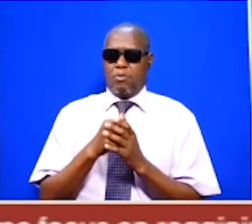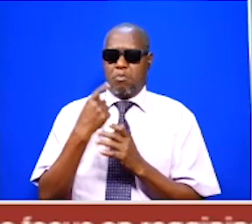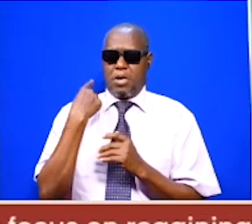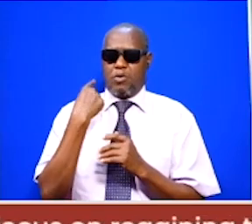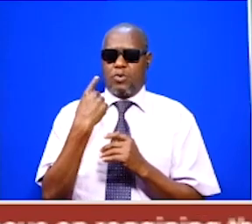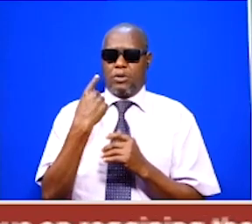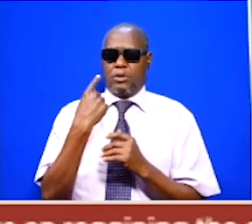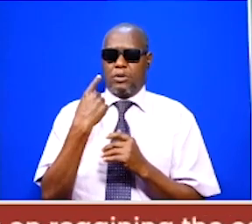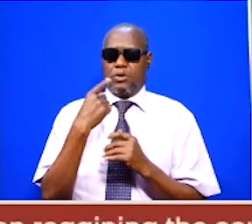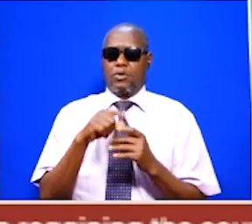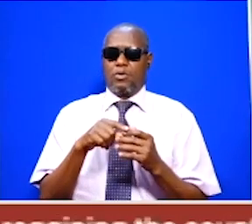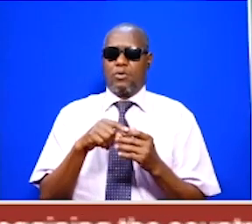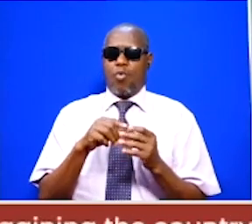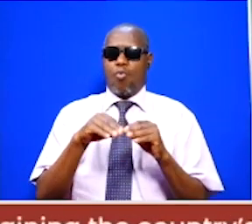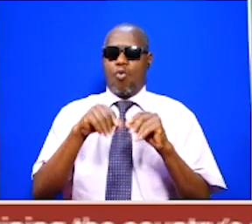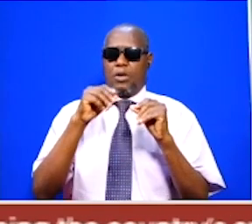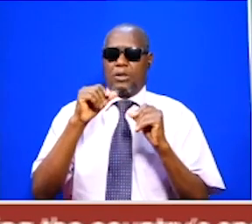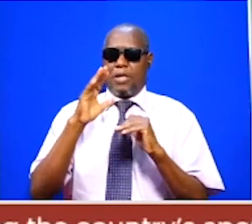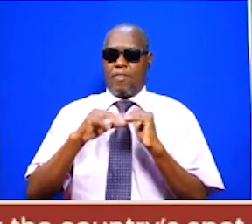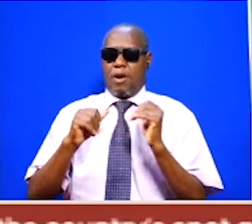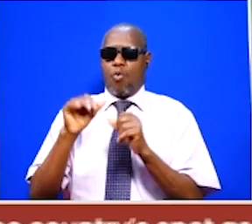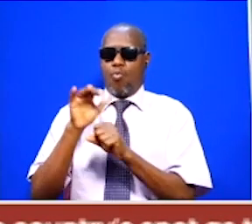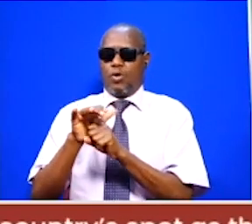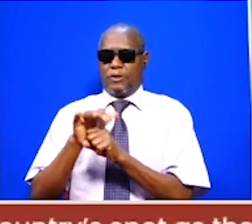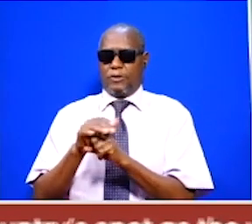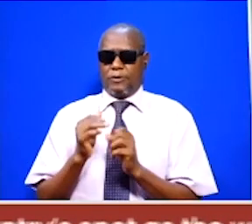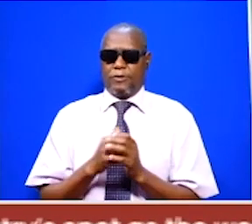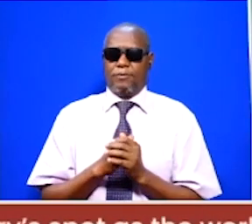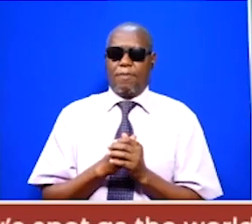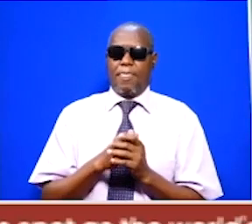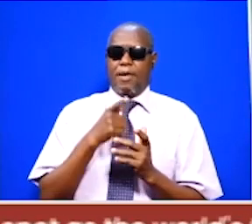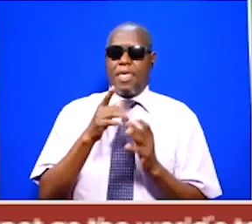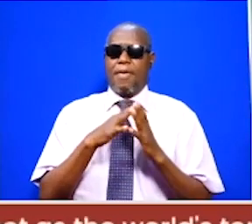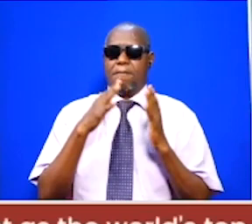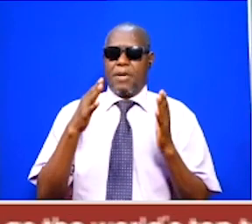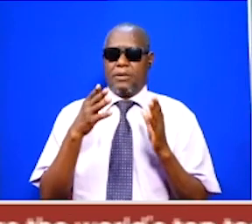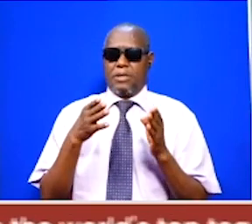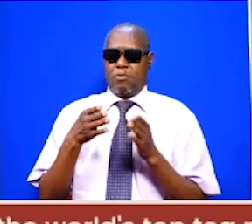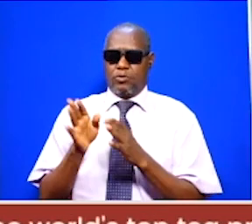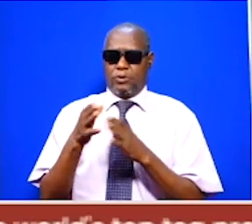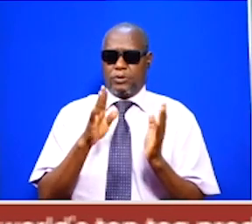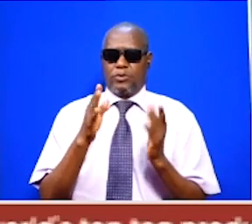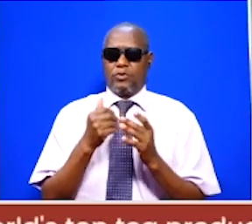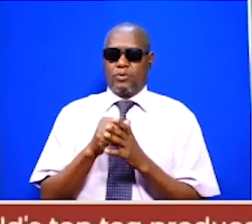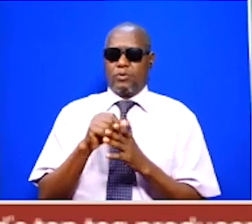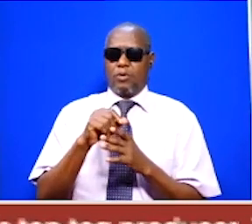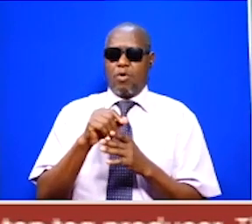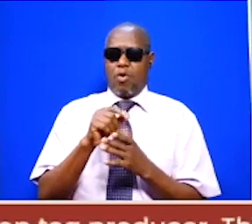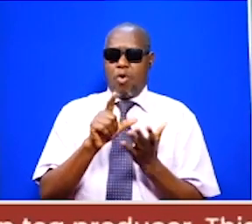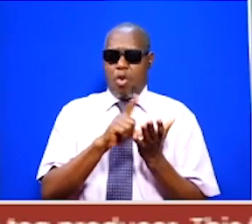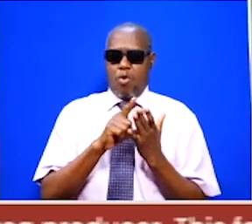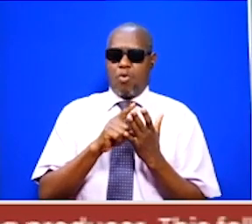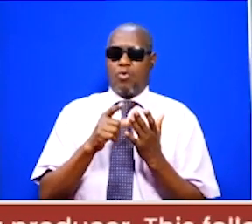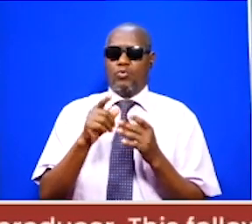The tea sector, in particular, holds immense potential in terms of local, regional, and